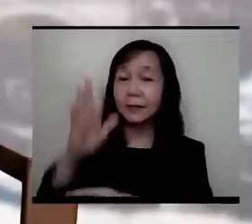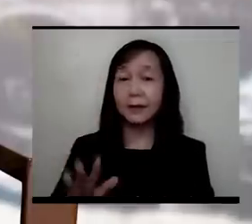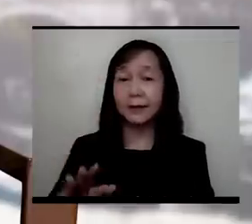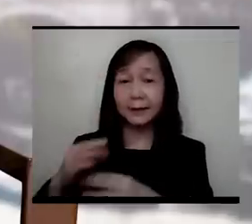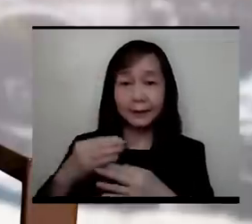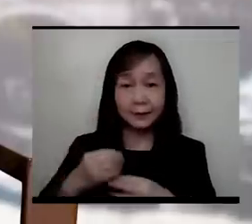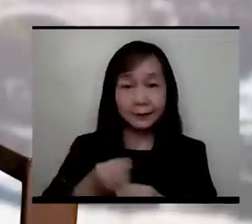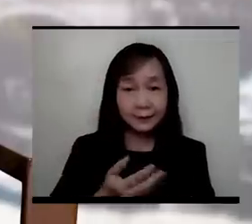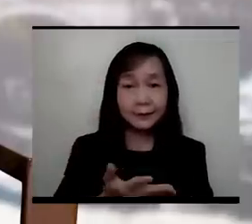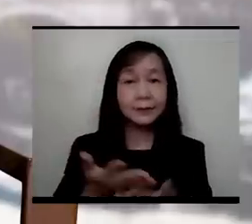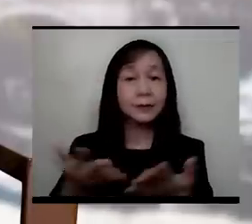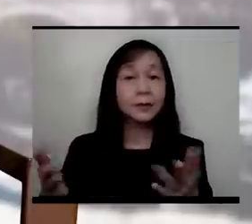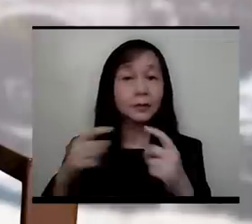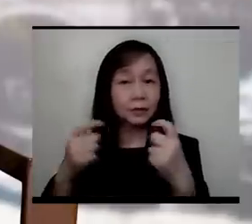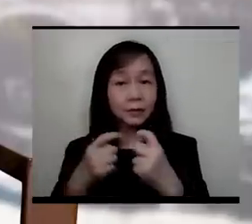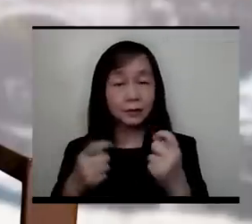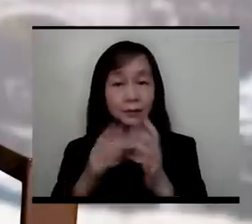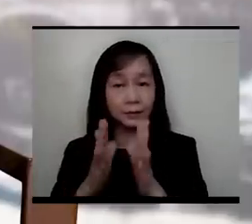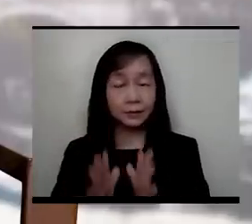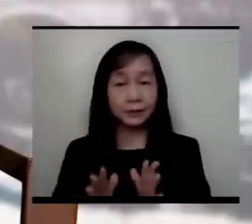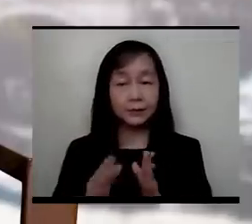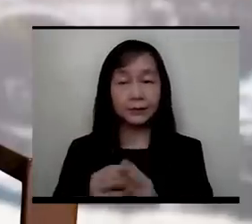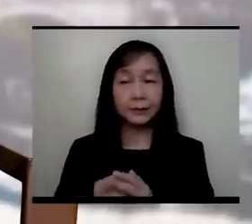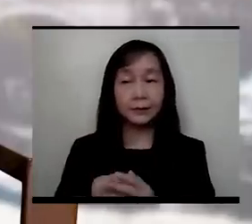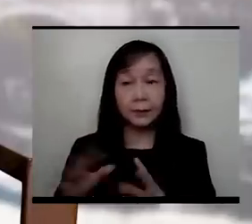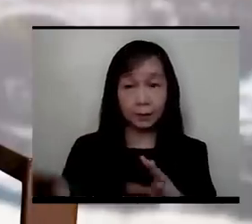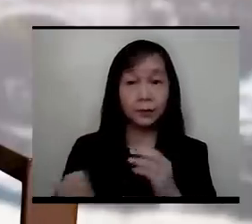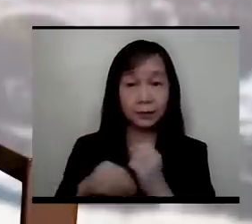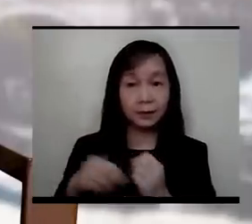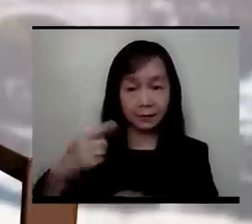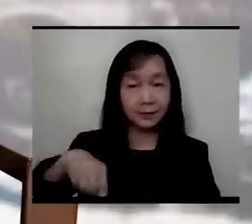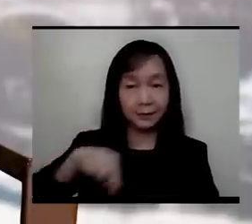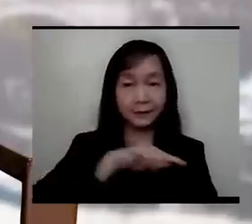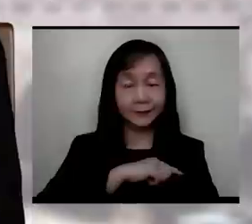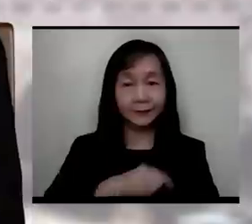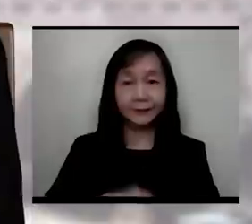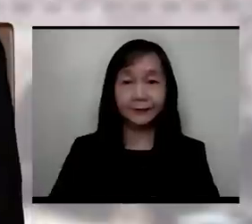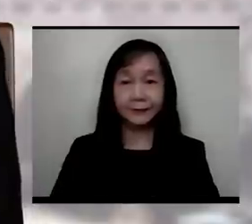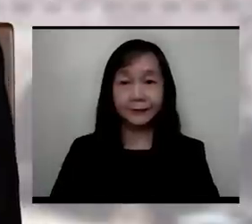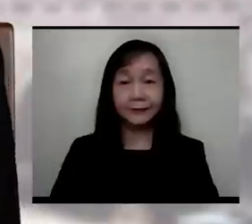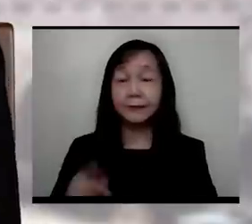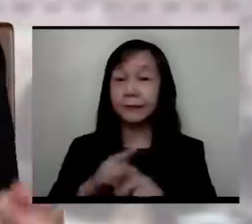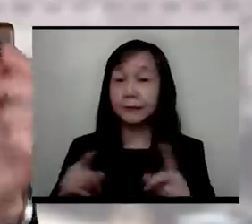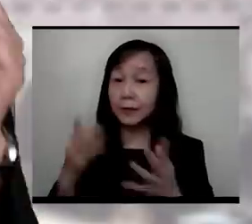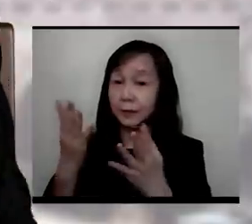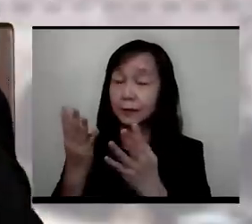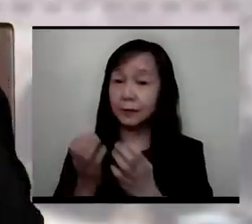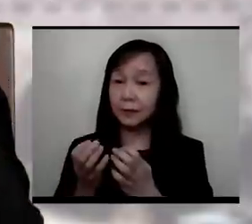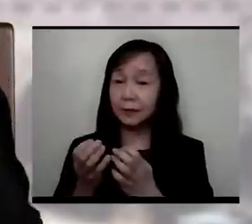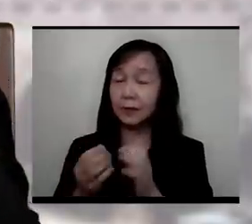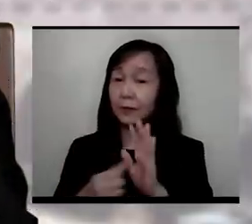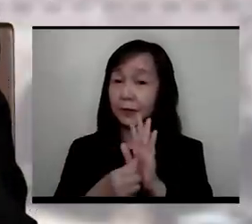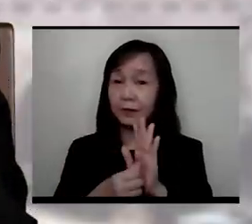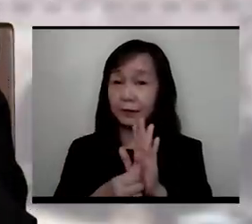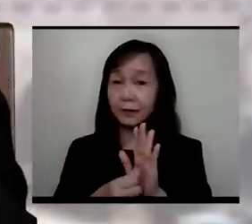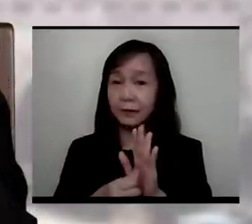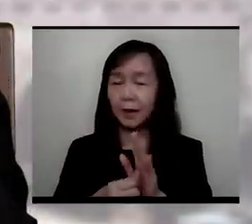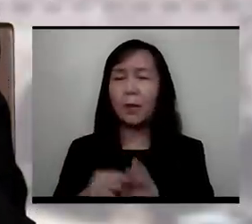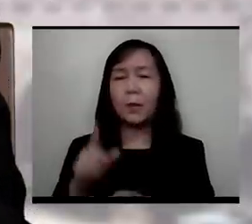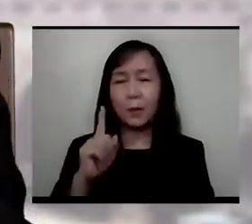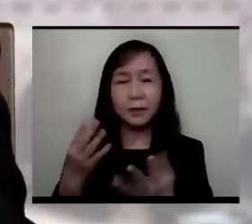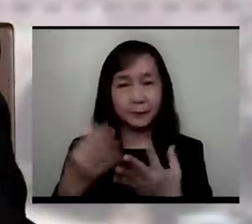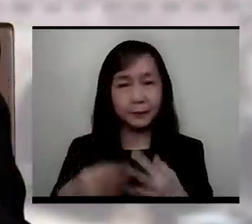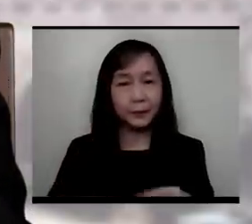God extended to sinners Including us Including But we want to emphasize